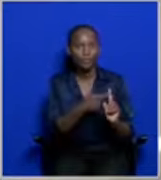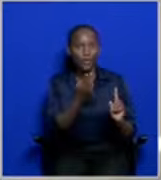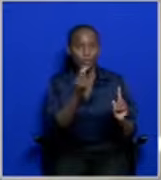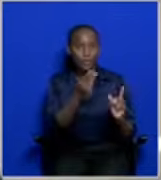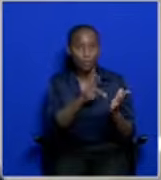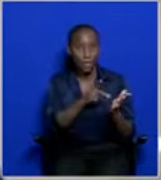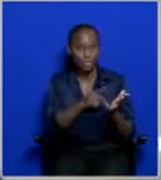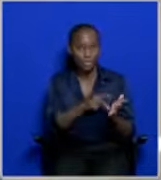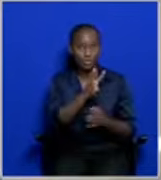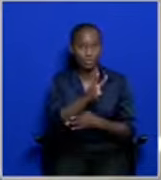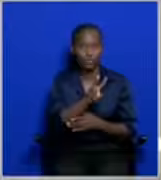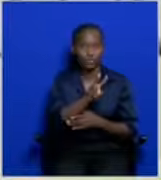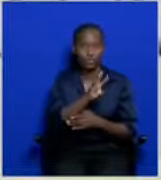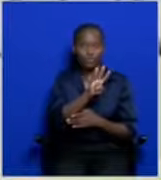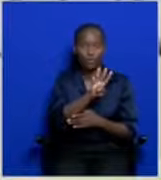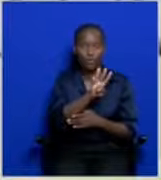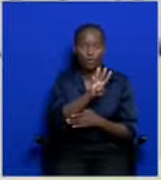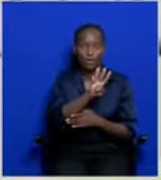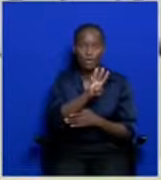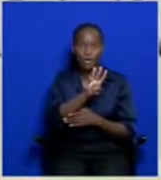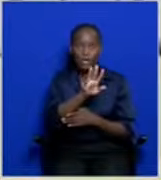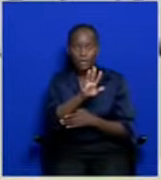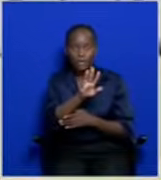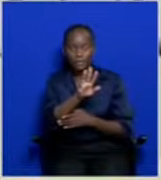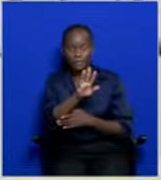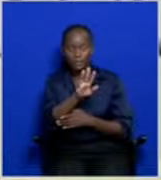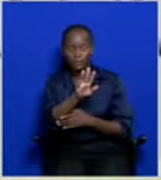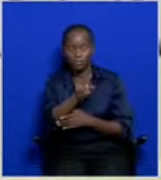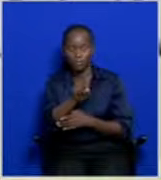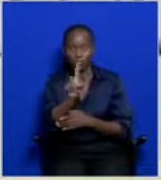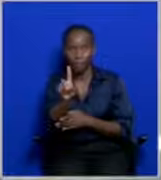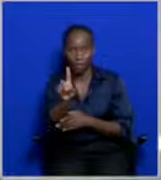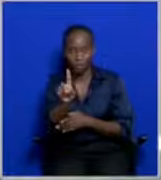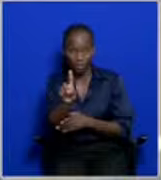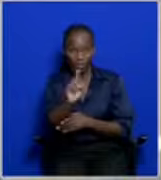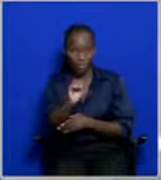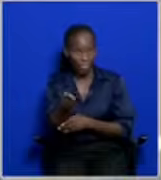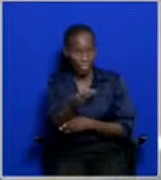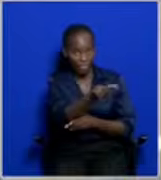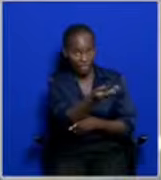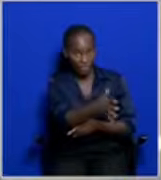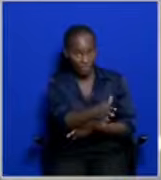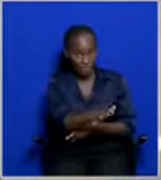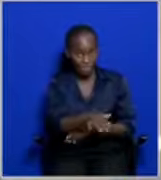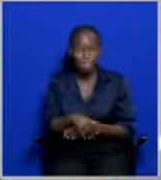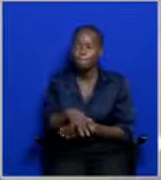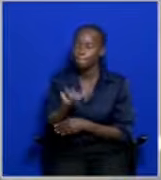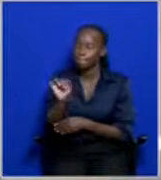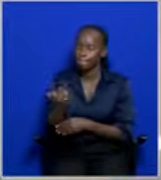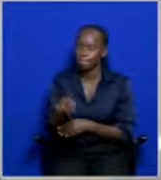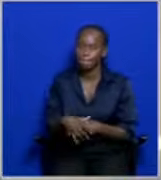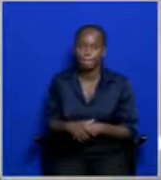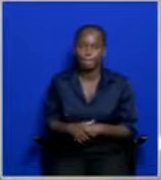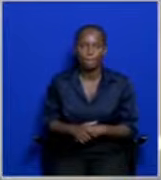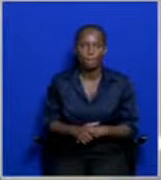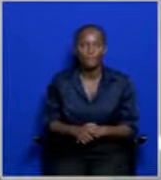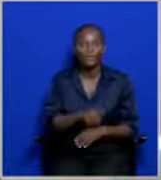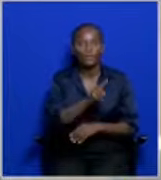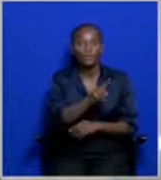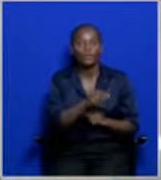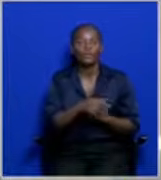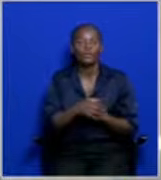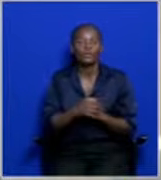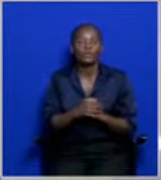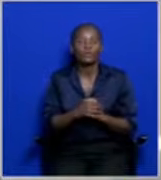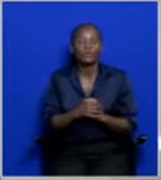loose pages that you provided during lunch, yes. You had indicated that you then, still at